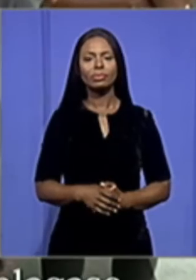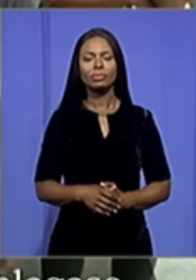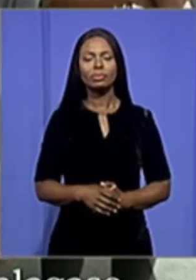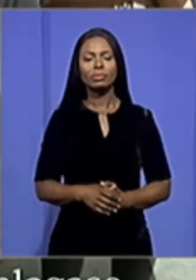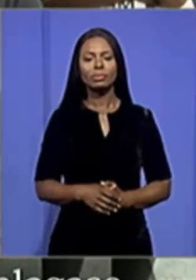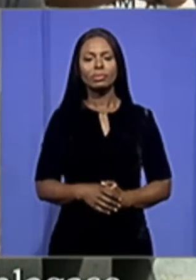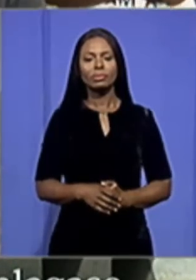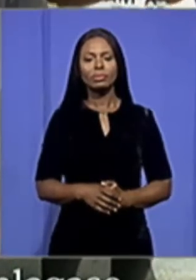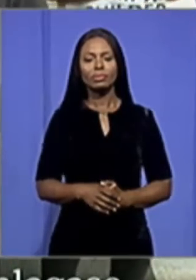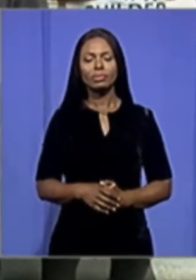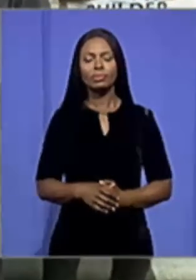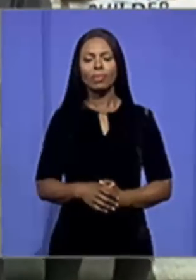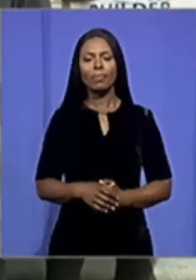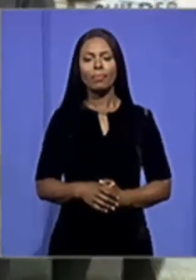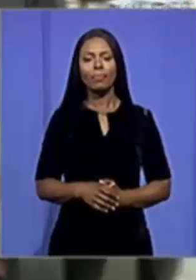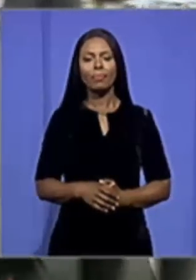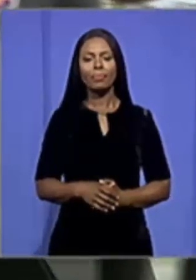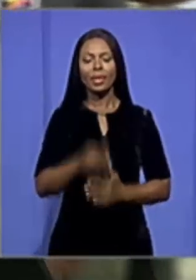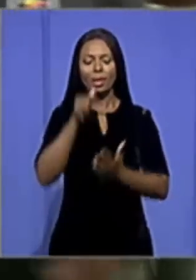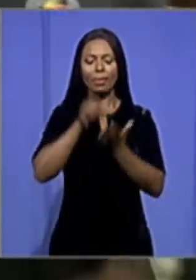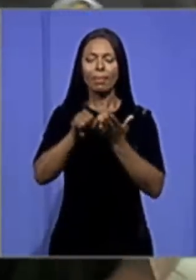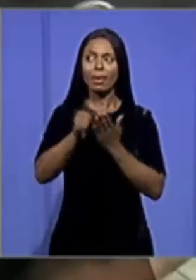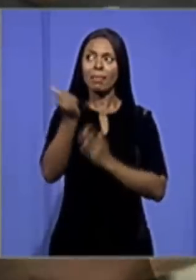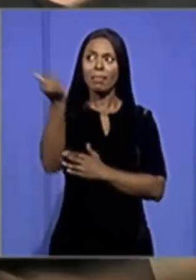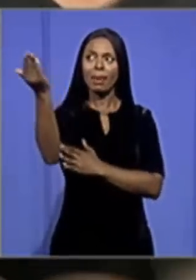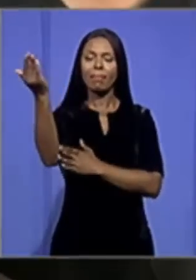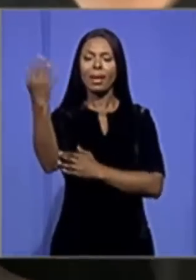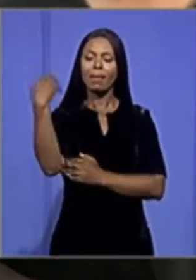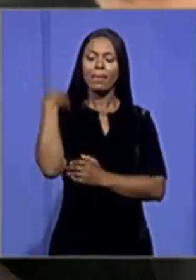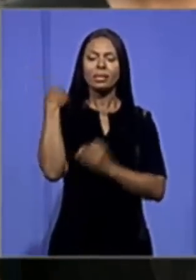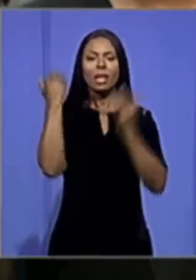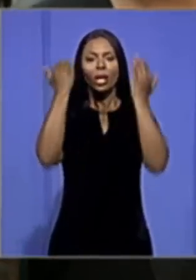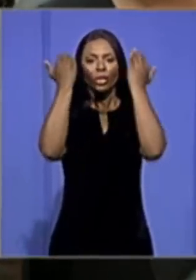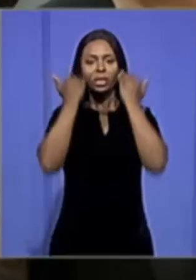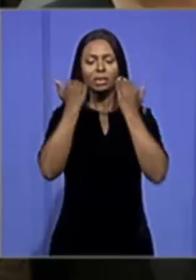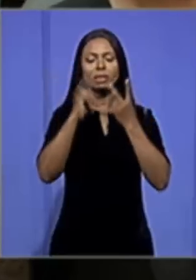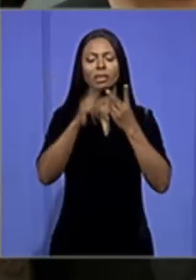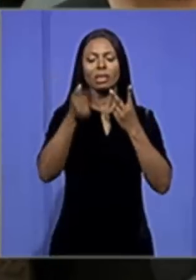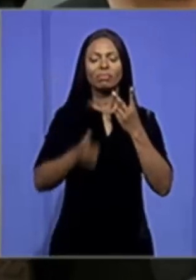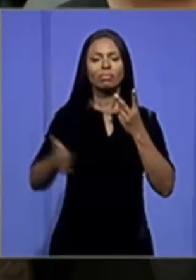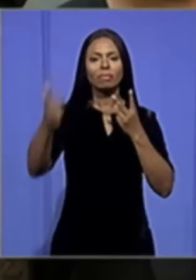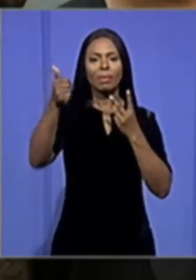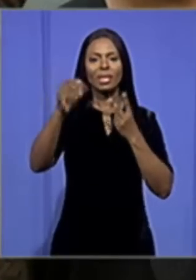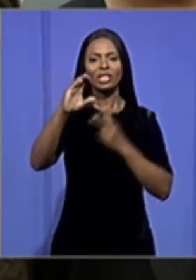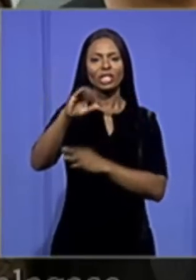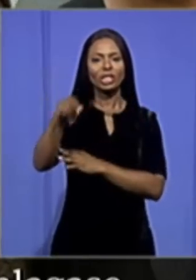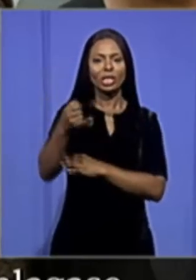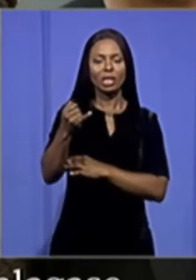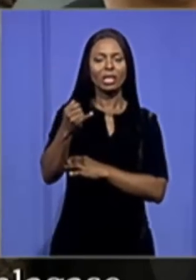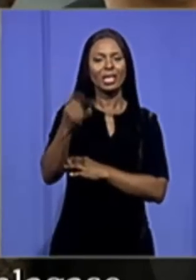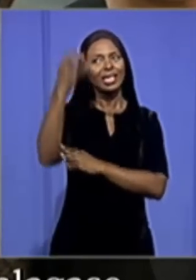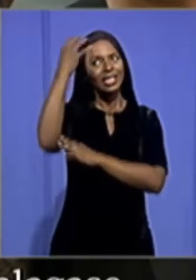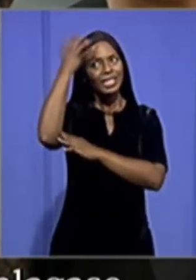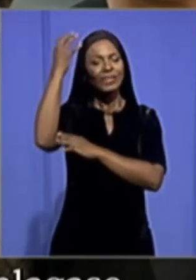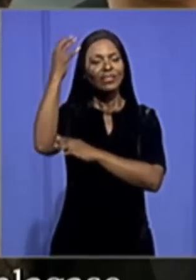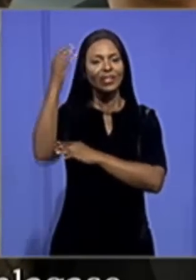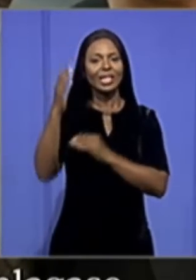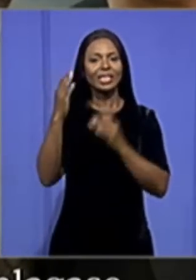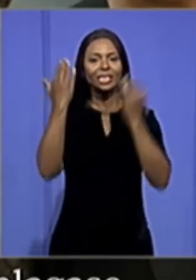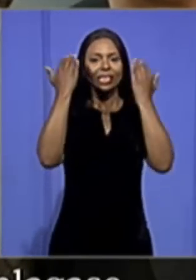We've written on an urgent basis to the Minister of Justice, to the Chief Justice, to require that there must be an